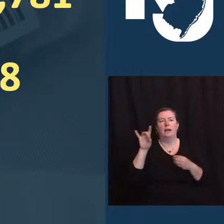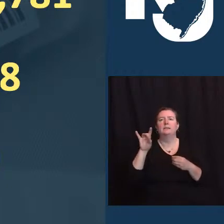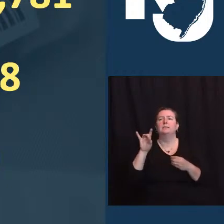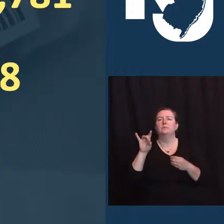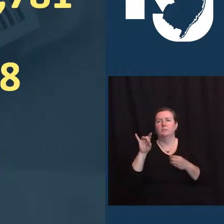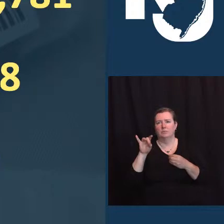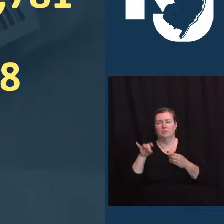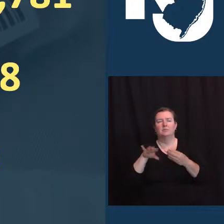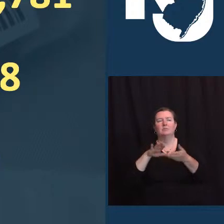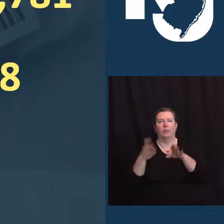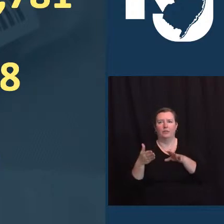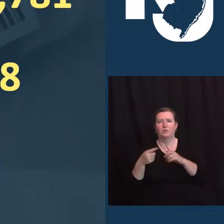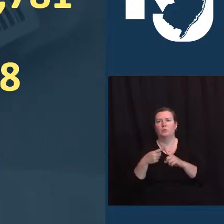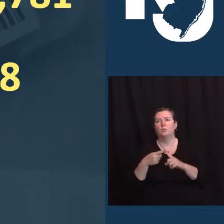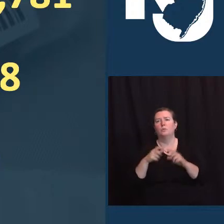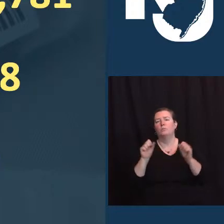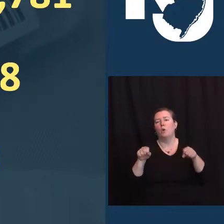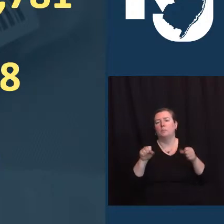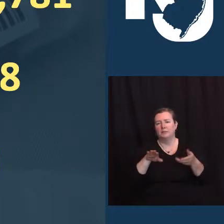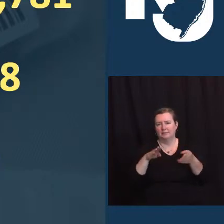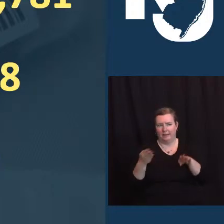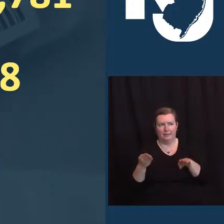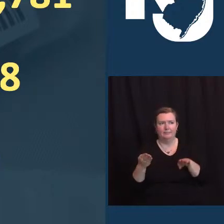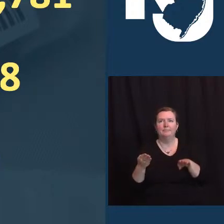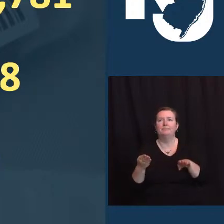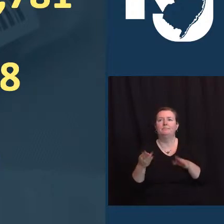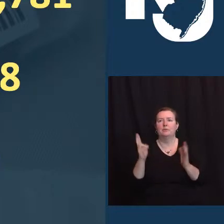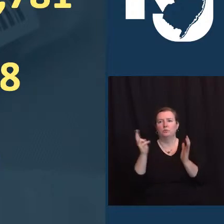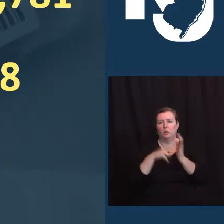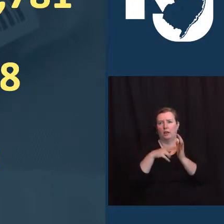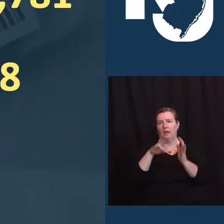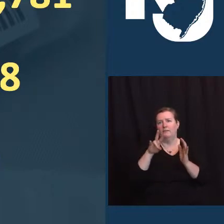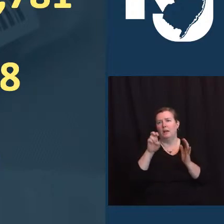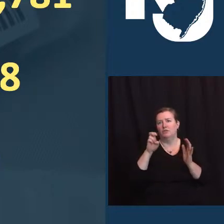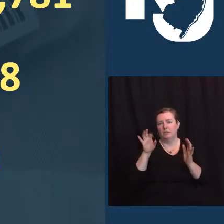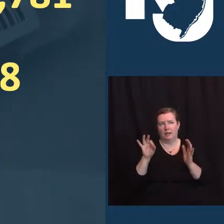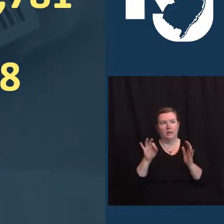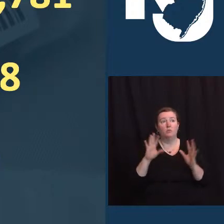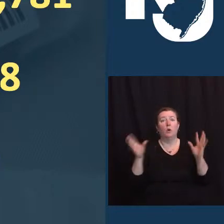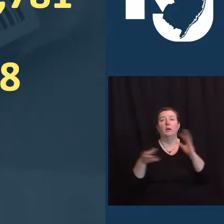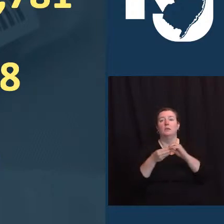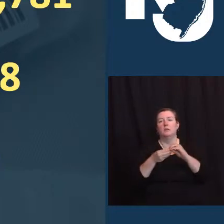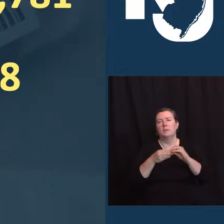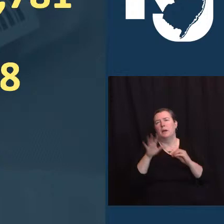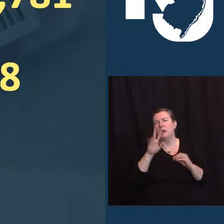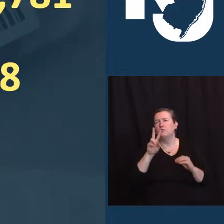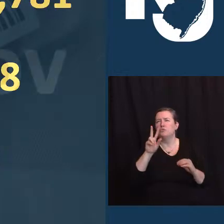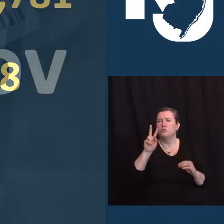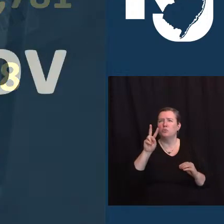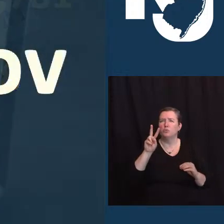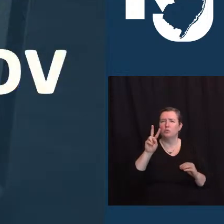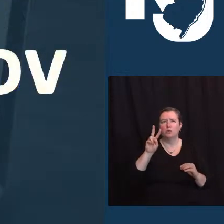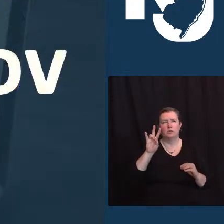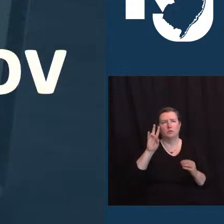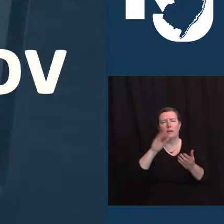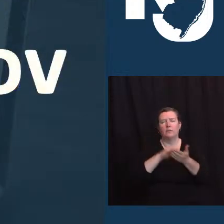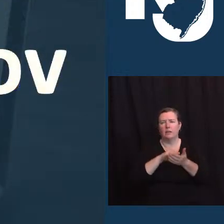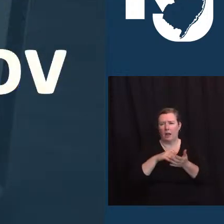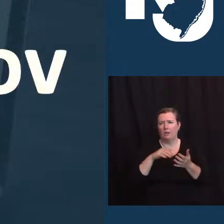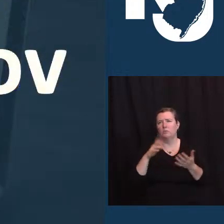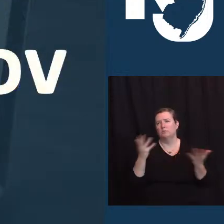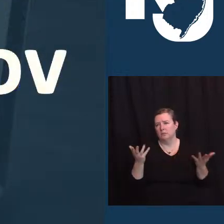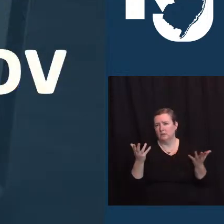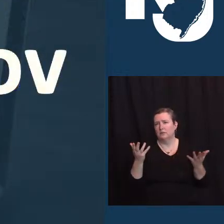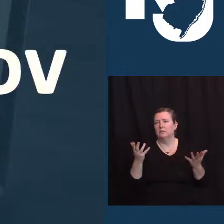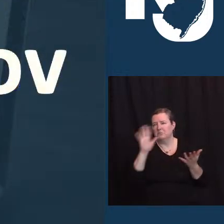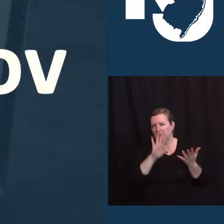and the number of probable deaths has been updated and is currently 2,709. The good news, obviously, is that